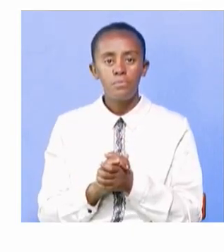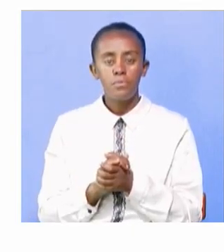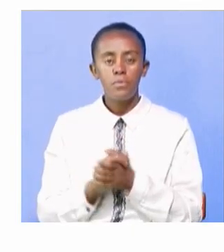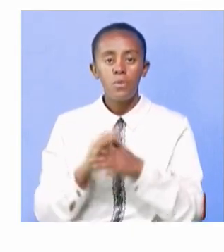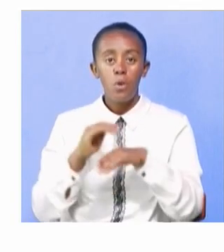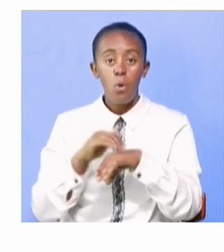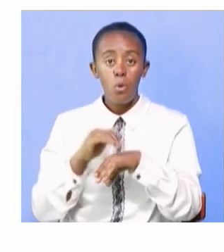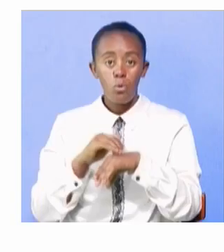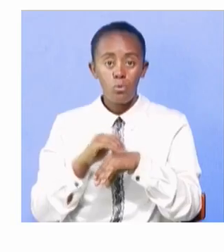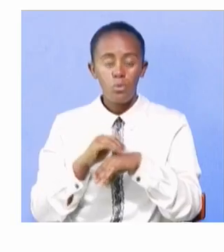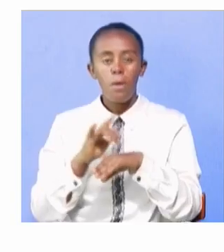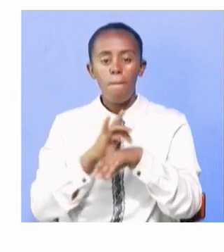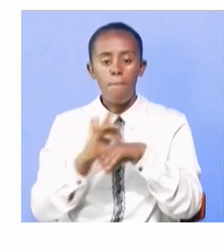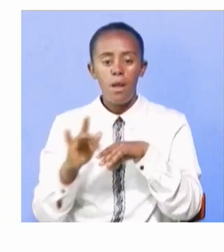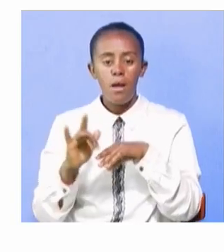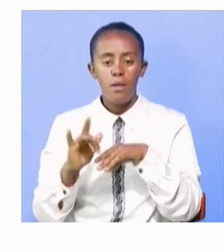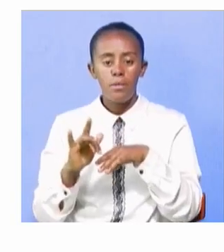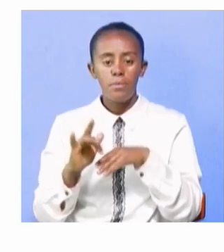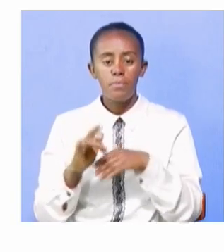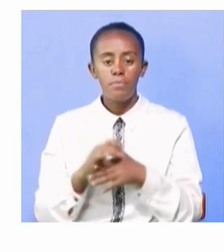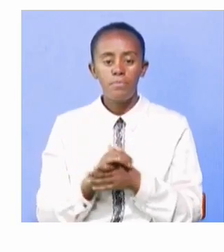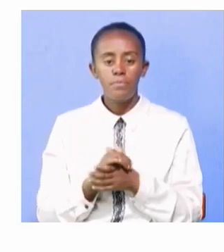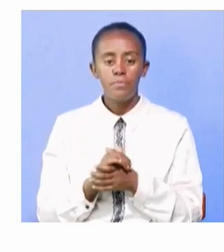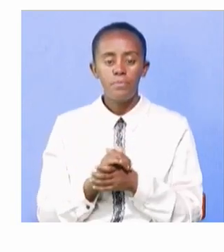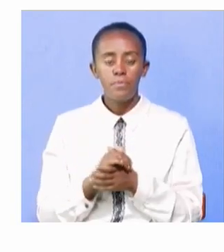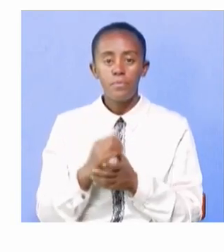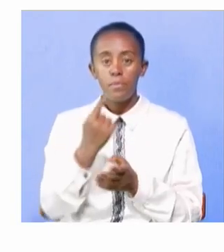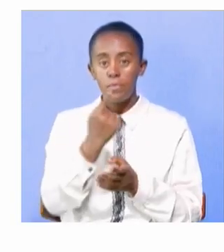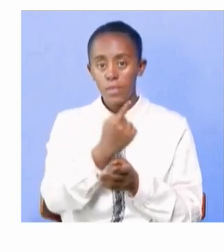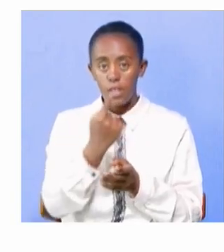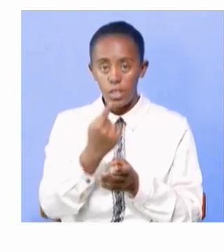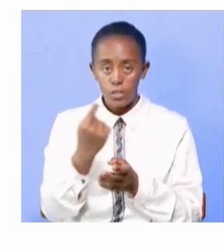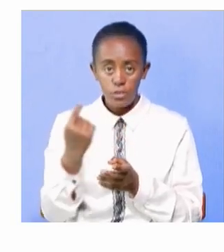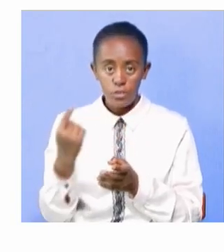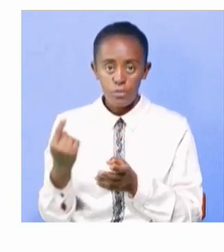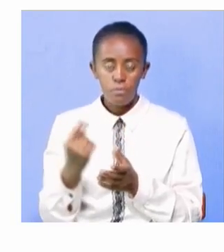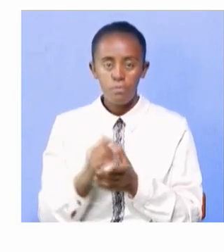on blank each